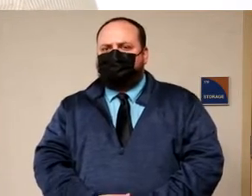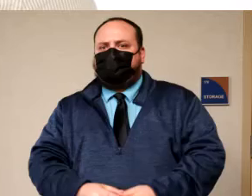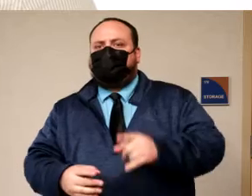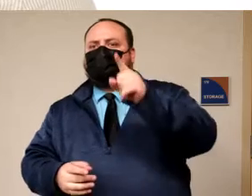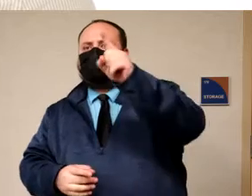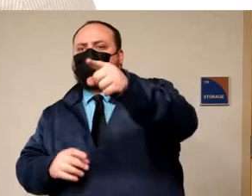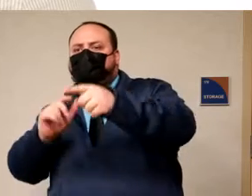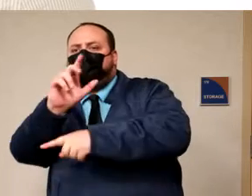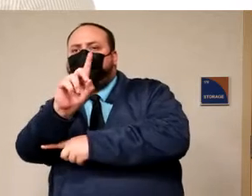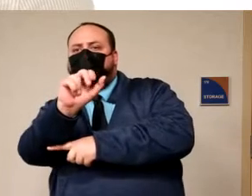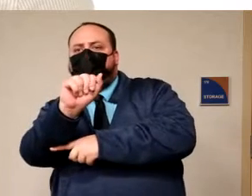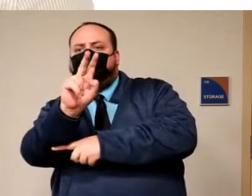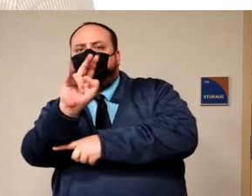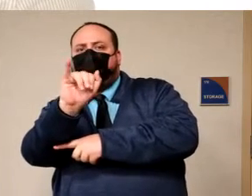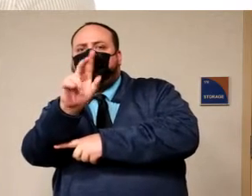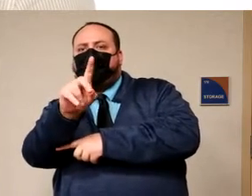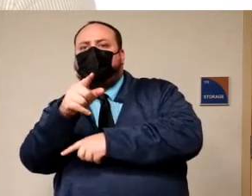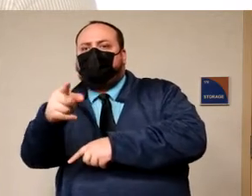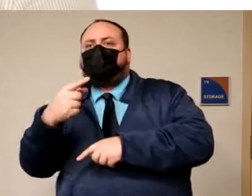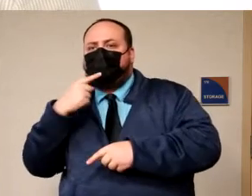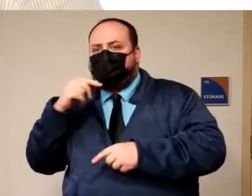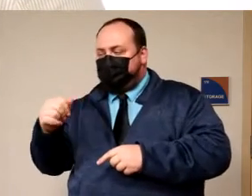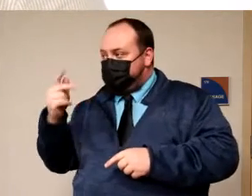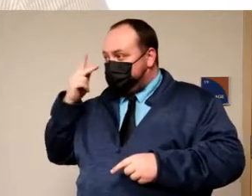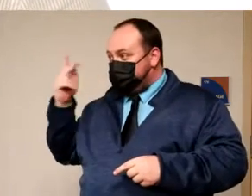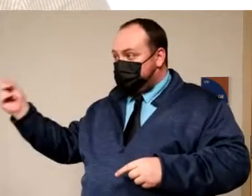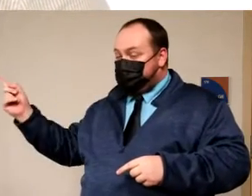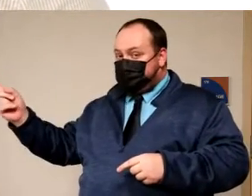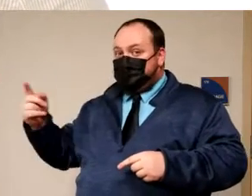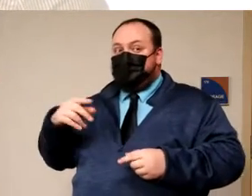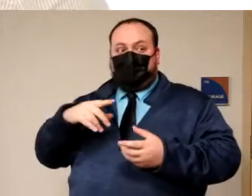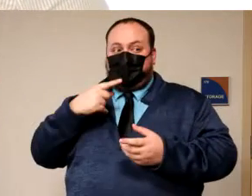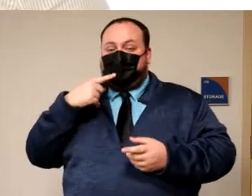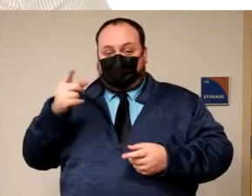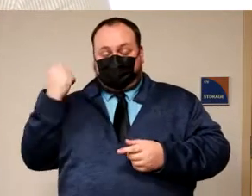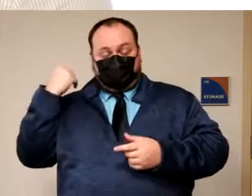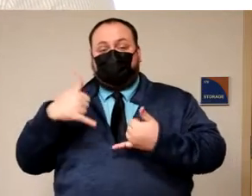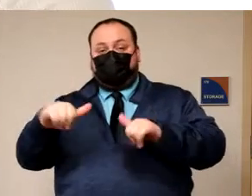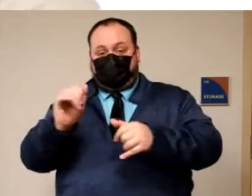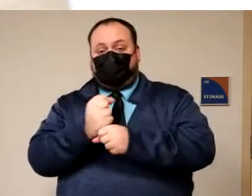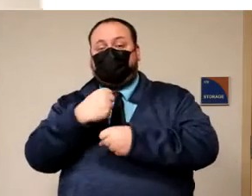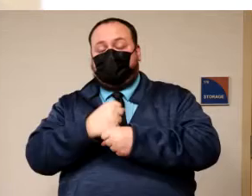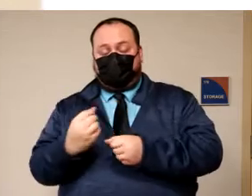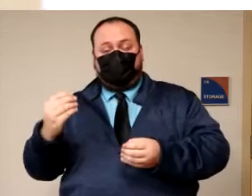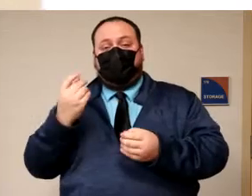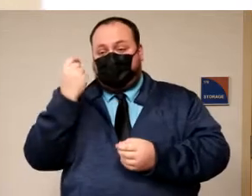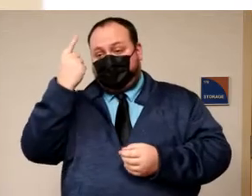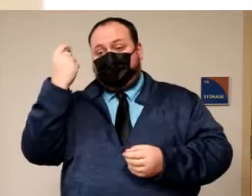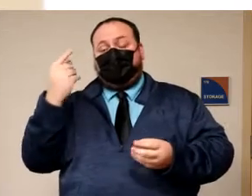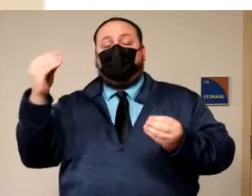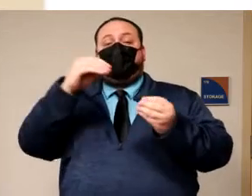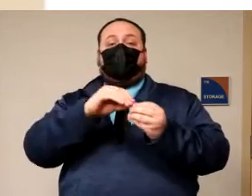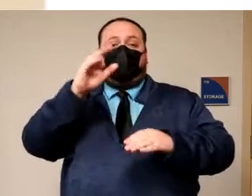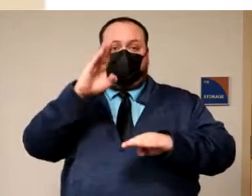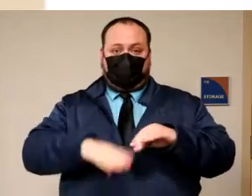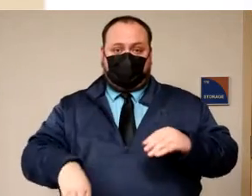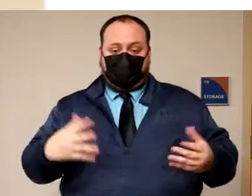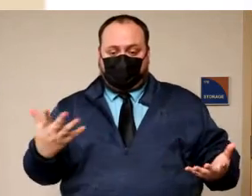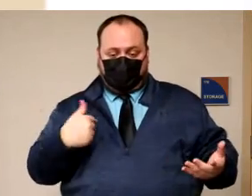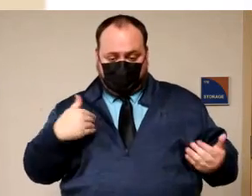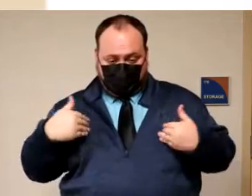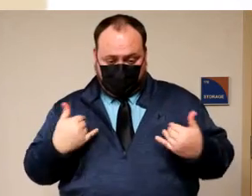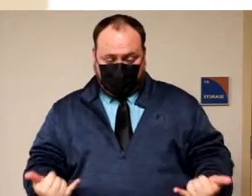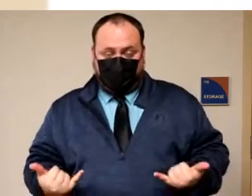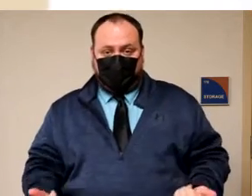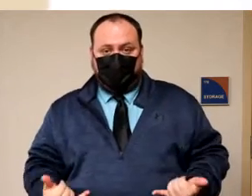Well, just as a visual, it makes a lot more sense than what we have today, no matter what the rest of the numbers say. When you look at what we have today and you look at this, it's